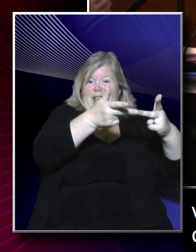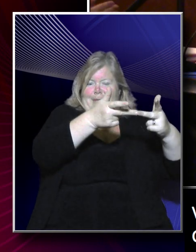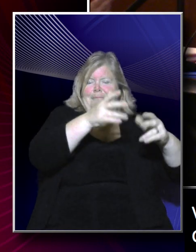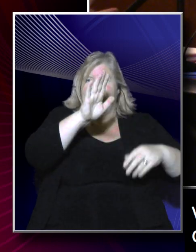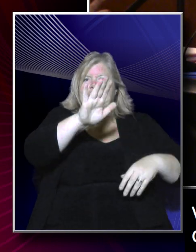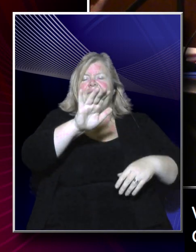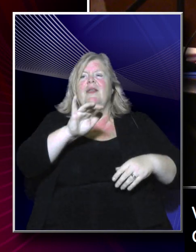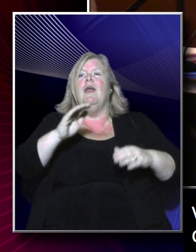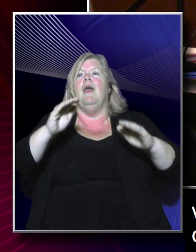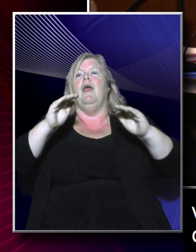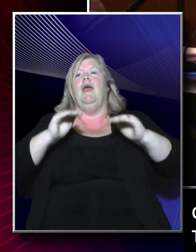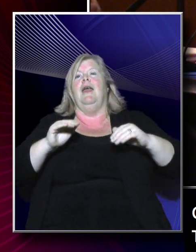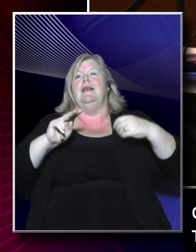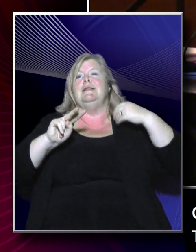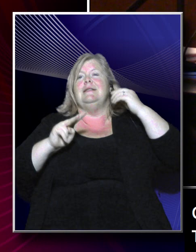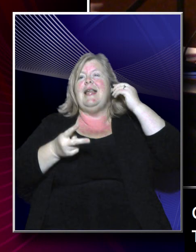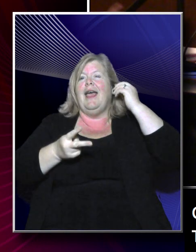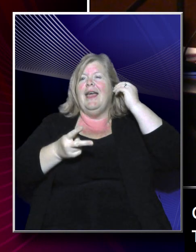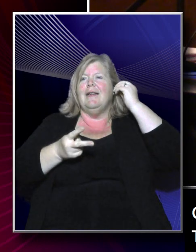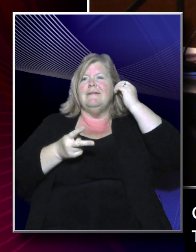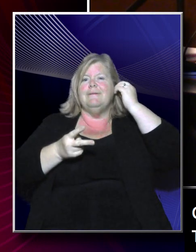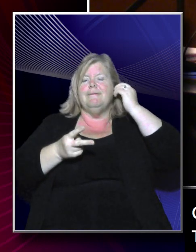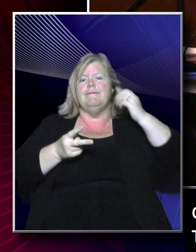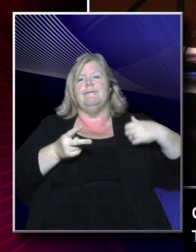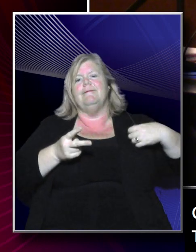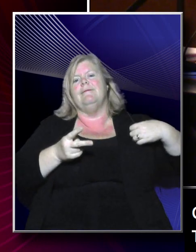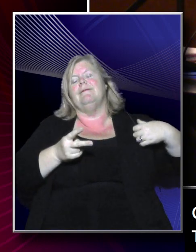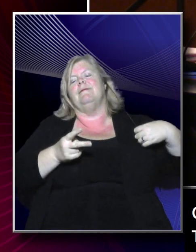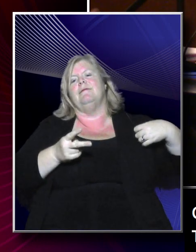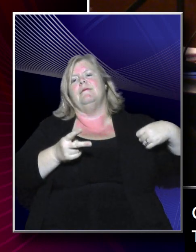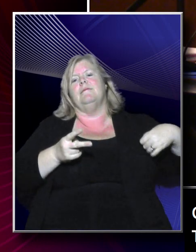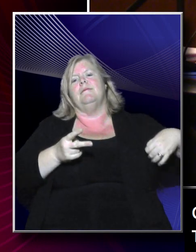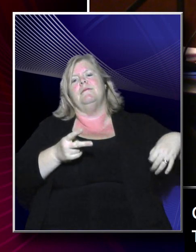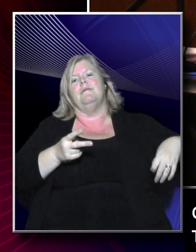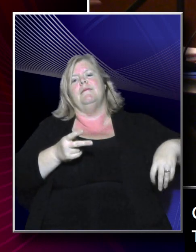The second theme, which I'm going to